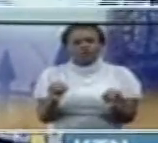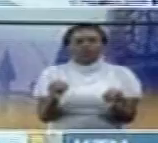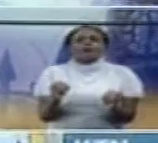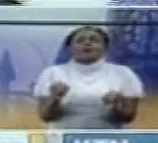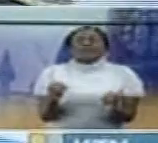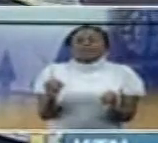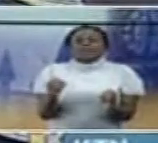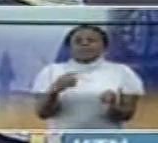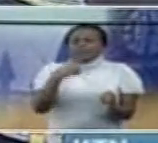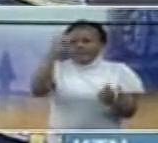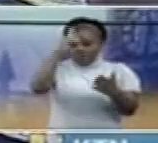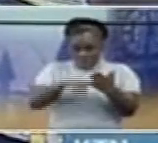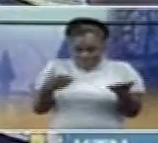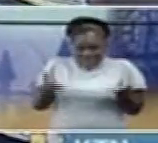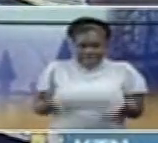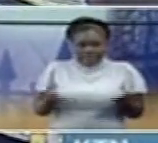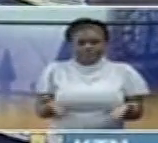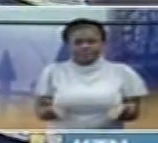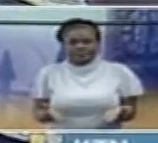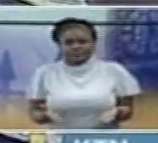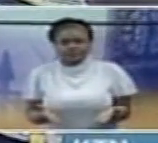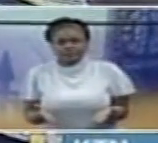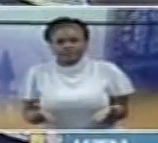what are we saying? We're saying that